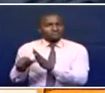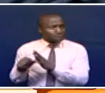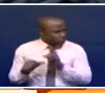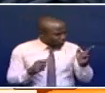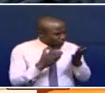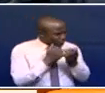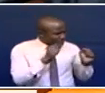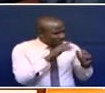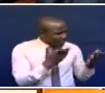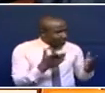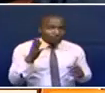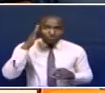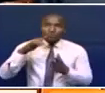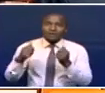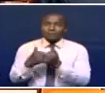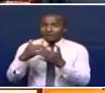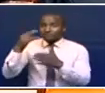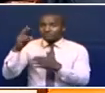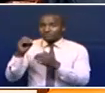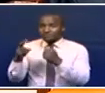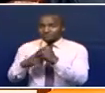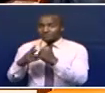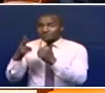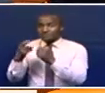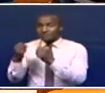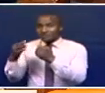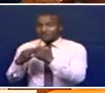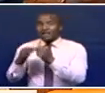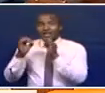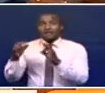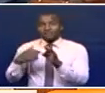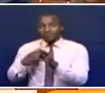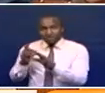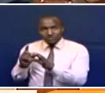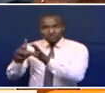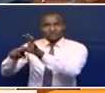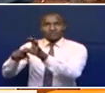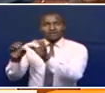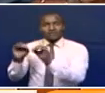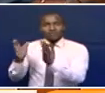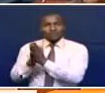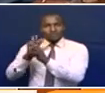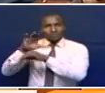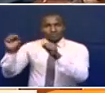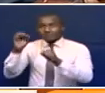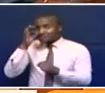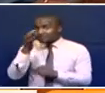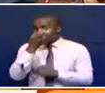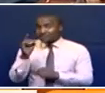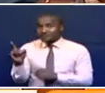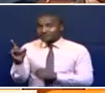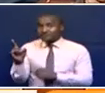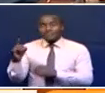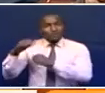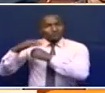Oh, you know what happened after the 2007-2000 election. Had I not joined up with President Kibaki to